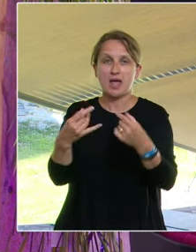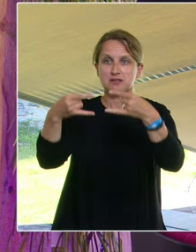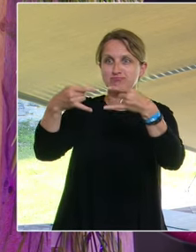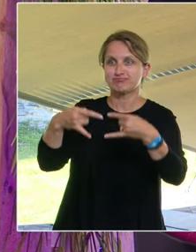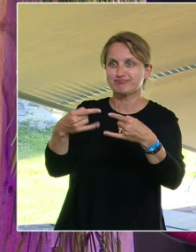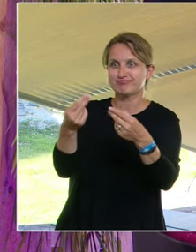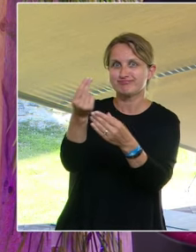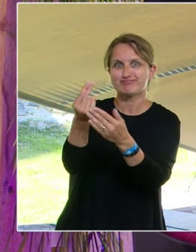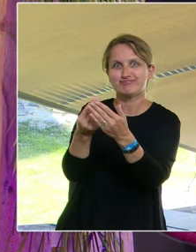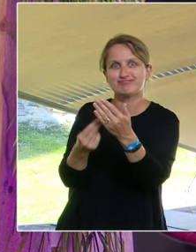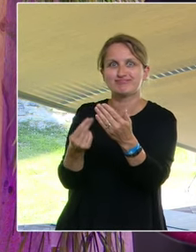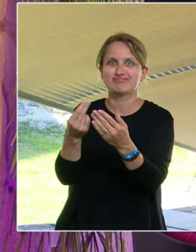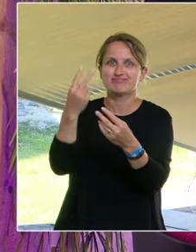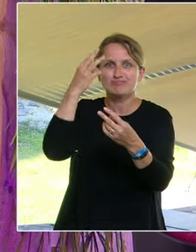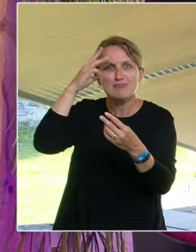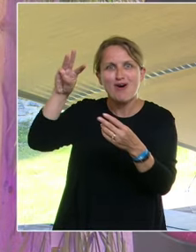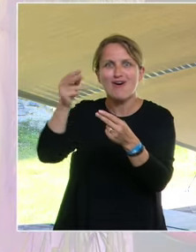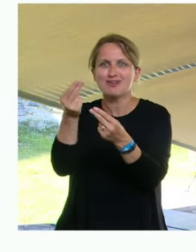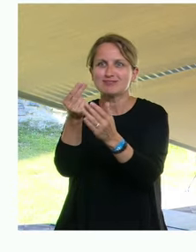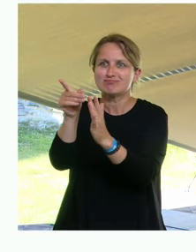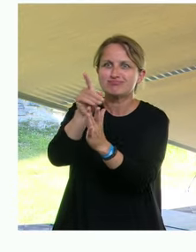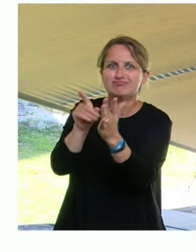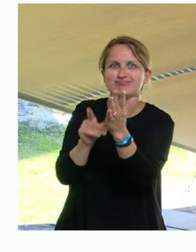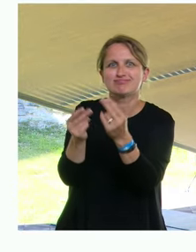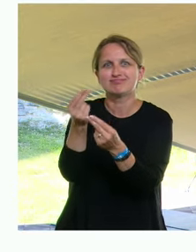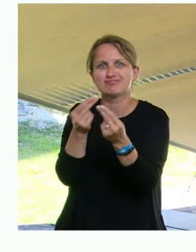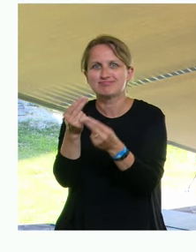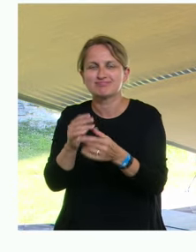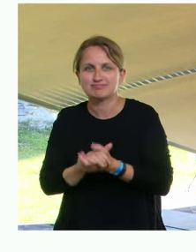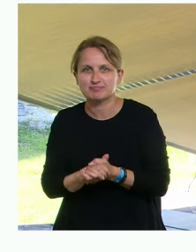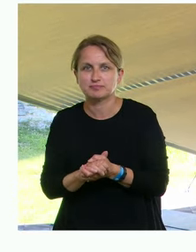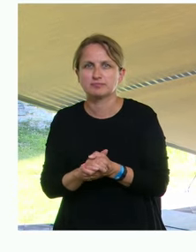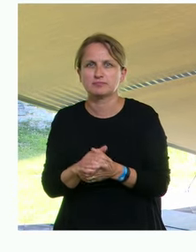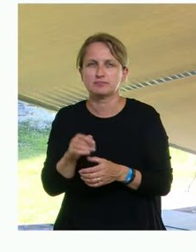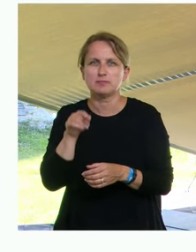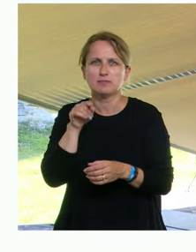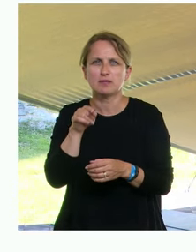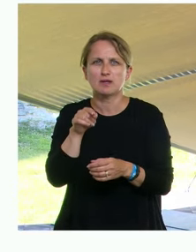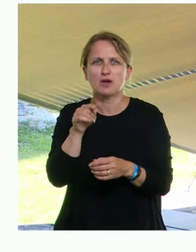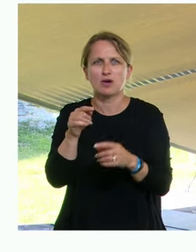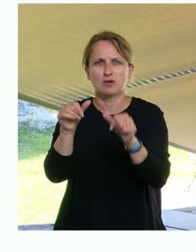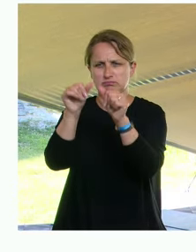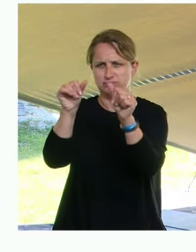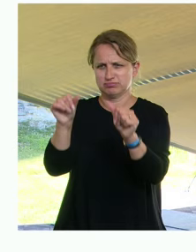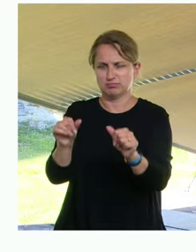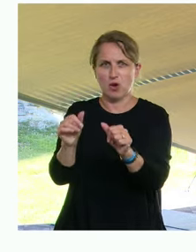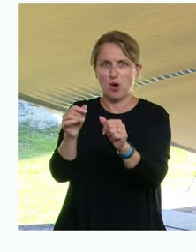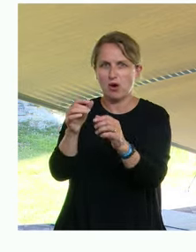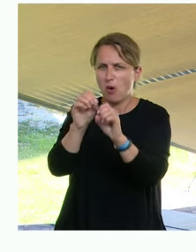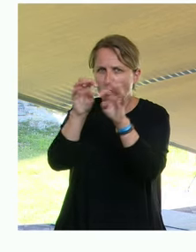fabricant 3 years ago now, 2 years ago. It was $9,000. So it was an item that was only